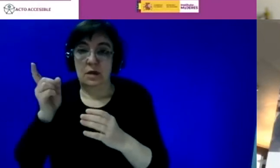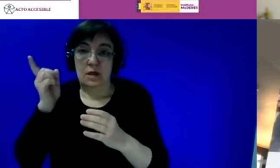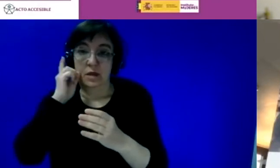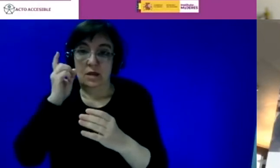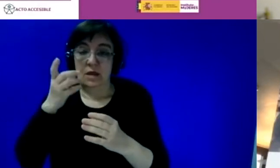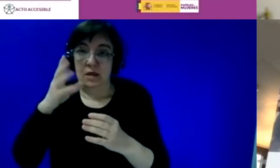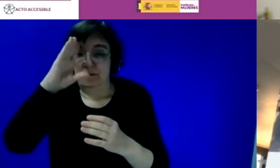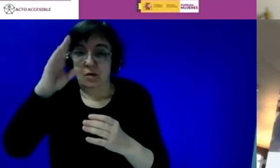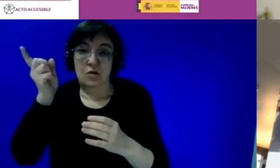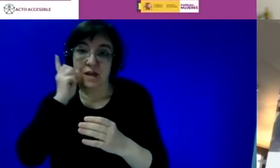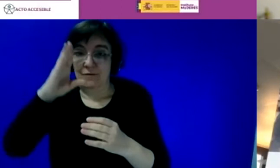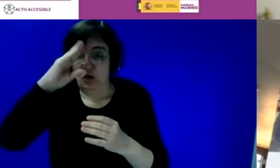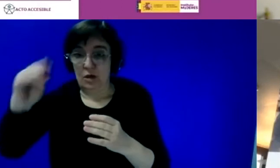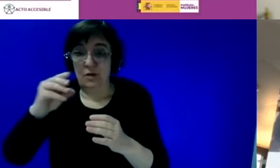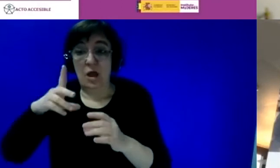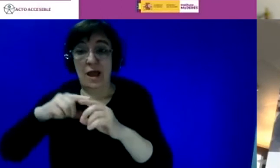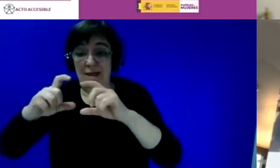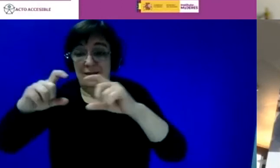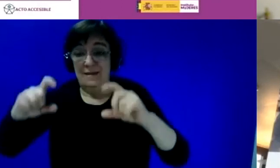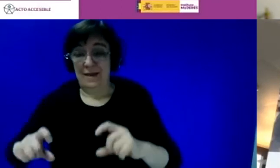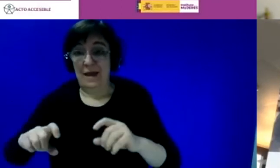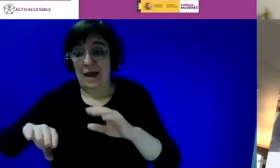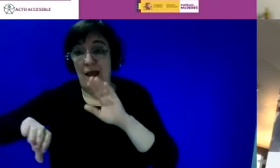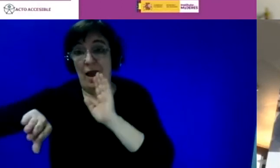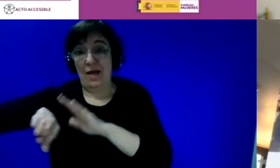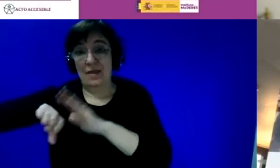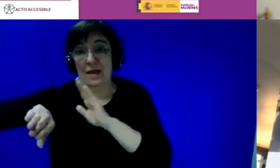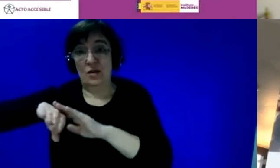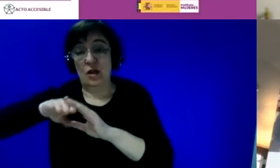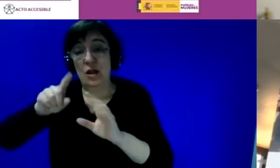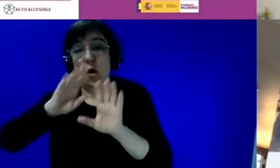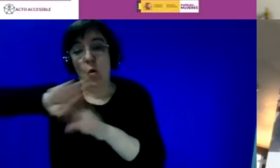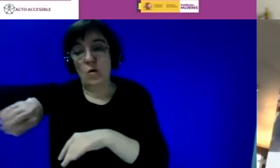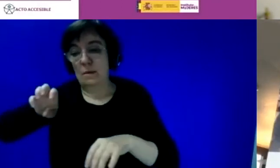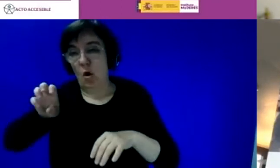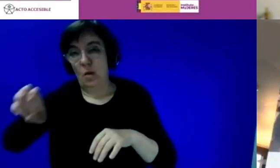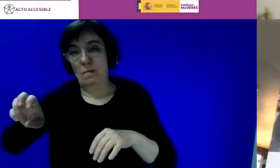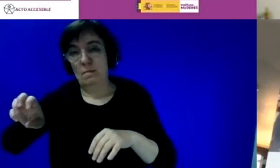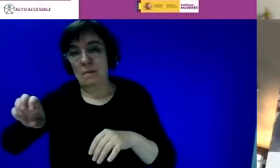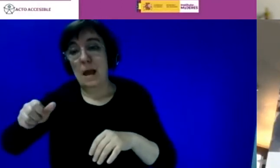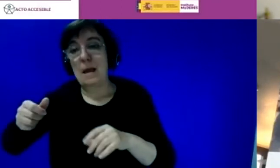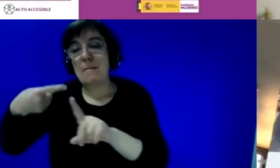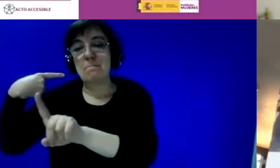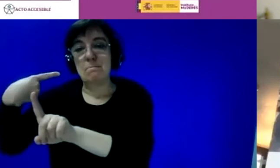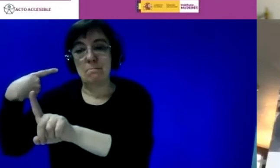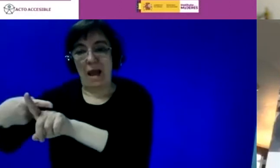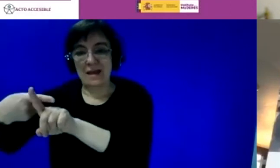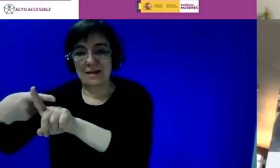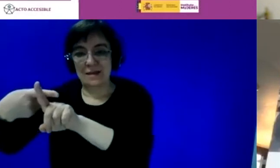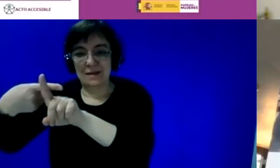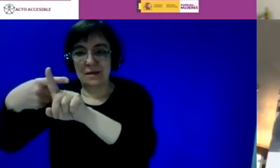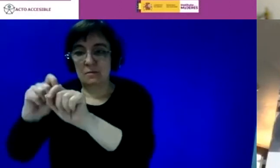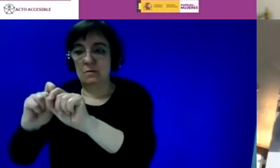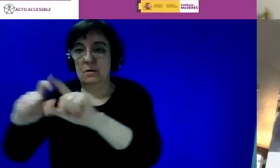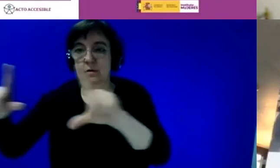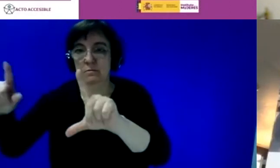using a smartphone, you need to go to the bottom right-hand side, the last icon where it